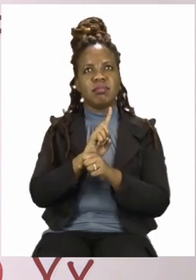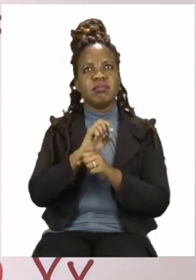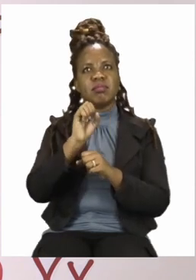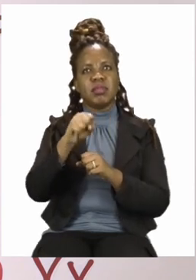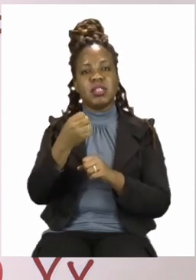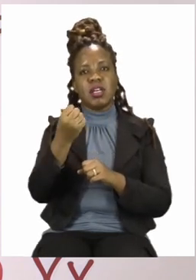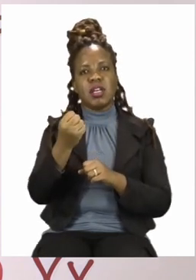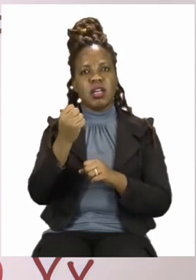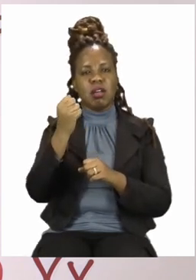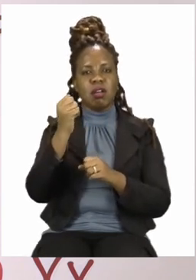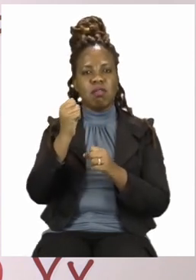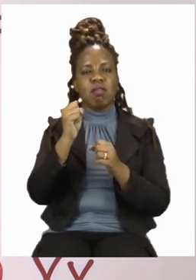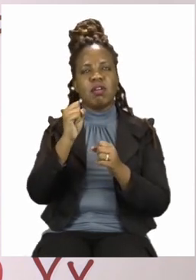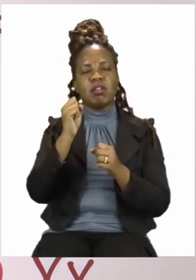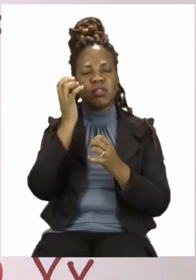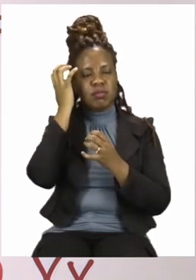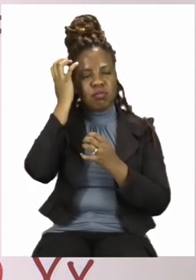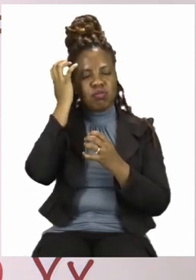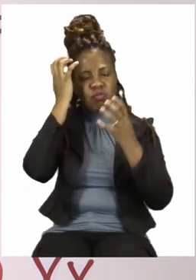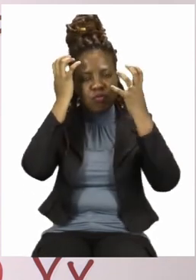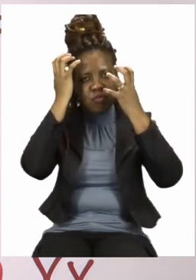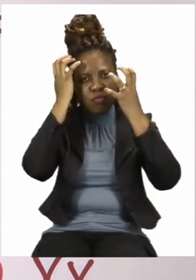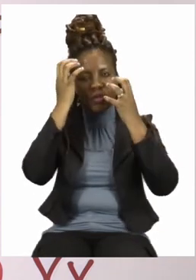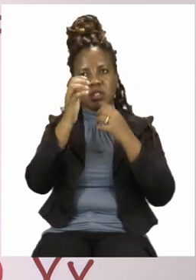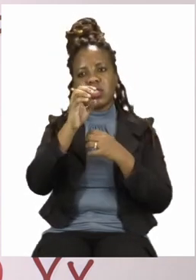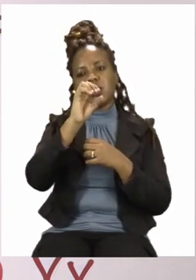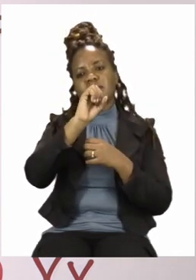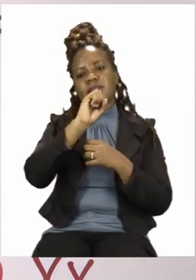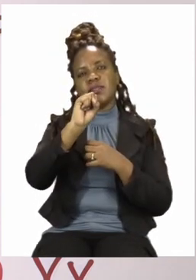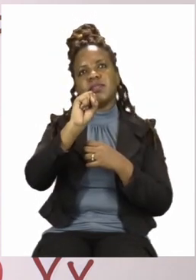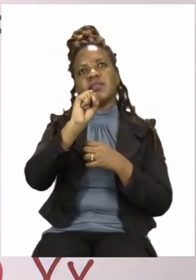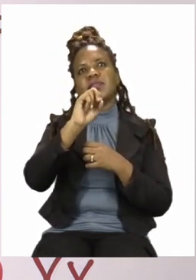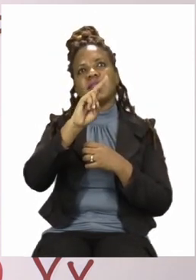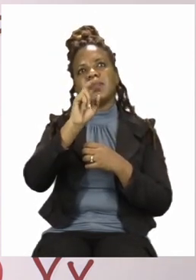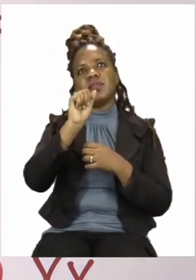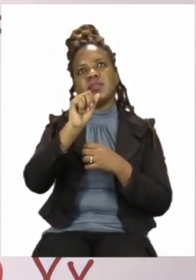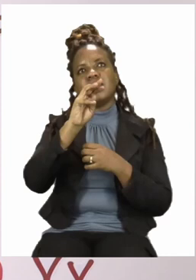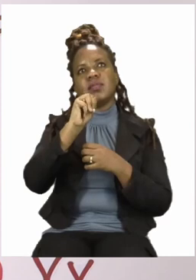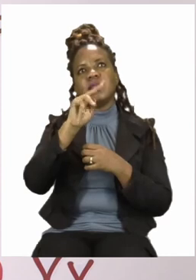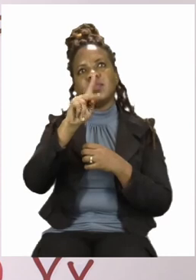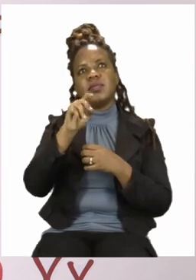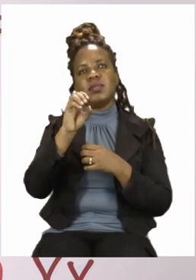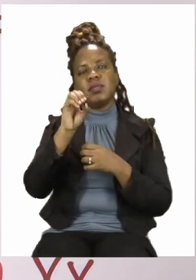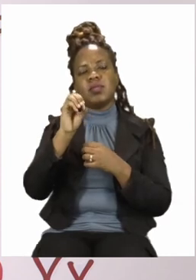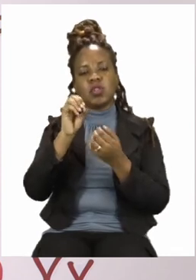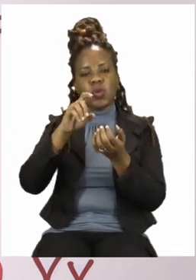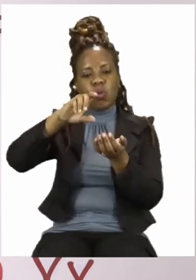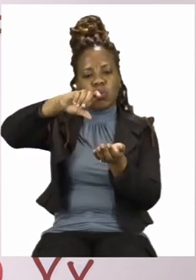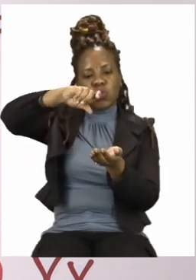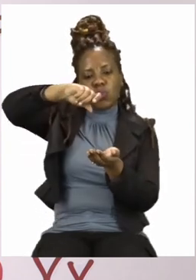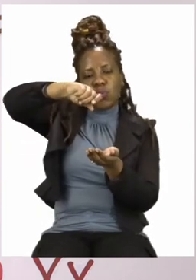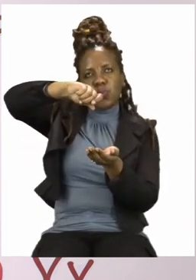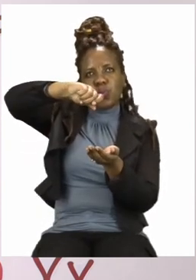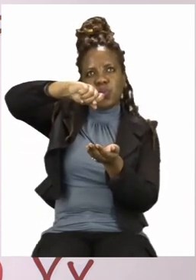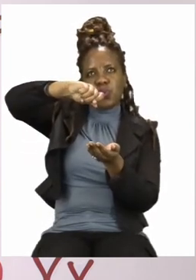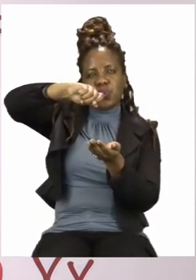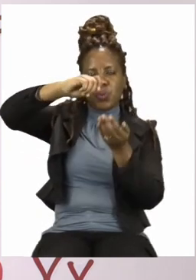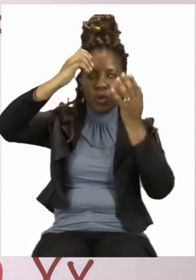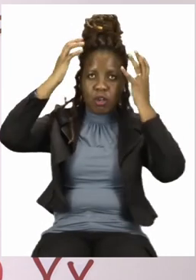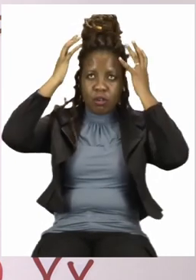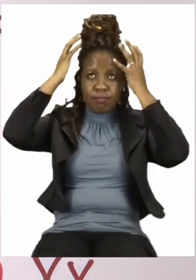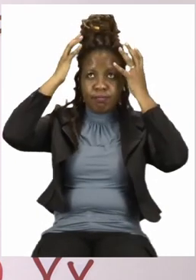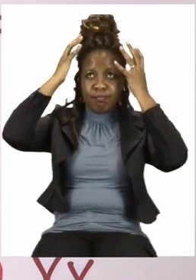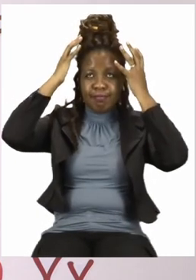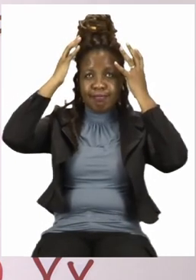our shampoo, put a little bit in our hands, rub, rub, rub, and then we take it and we put it on our